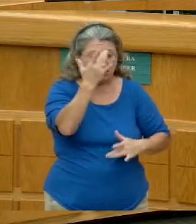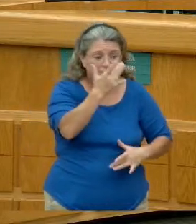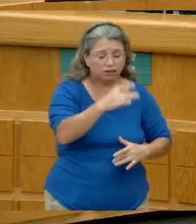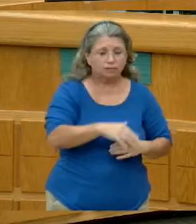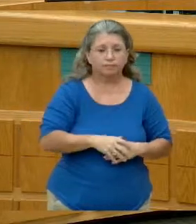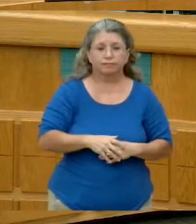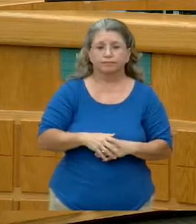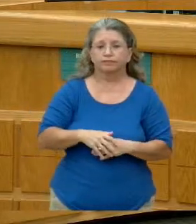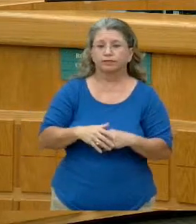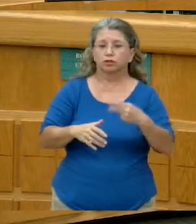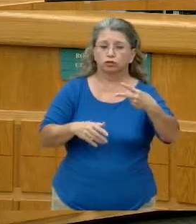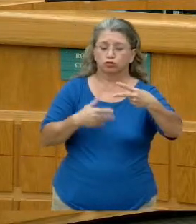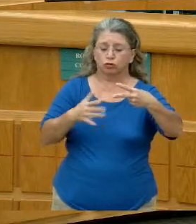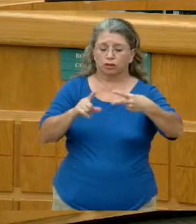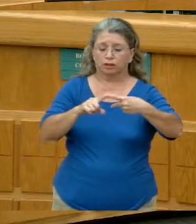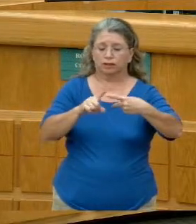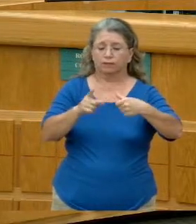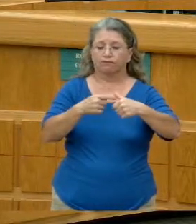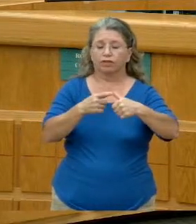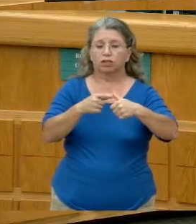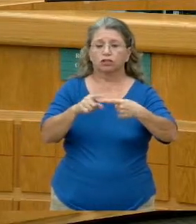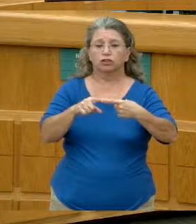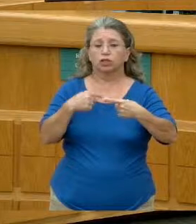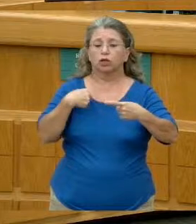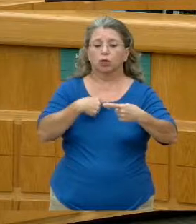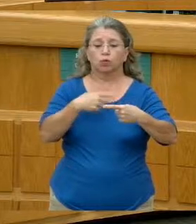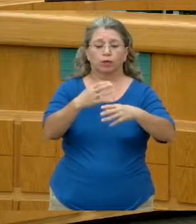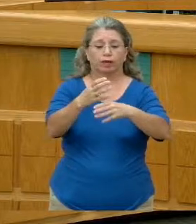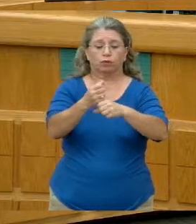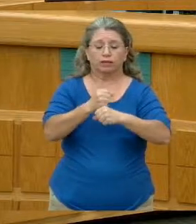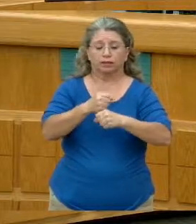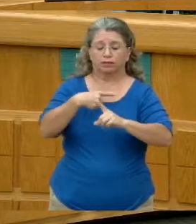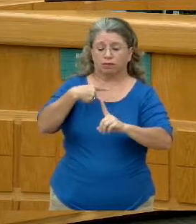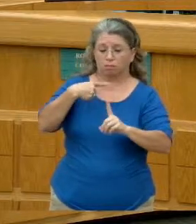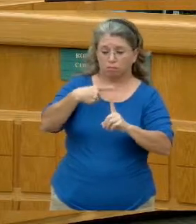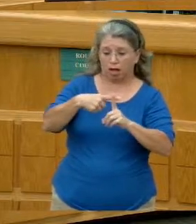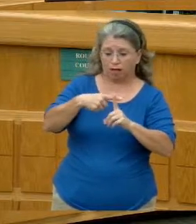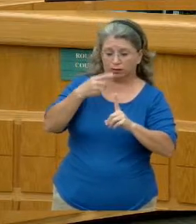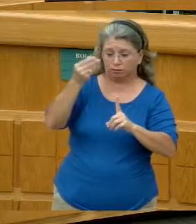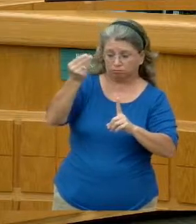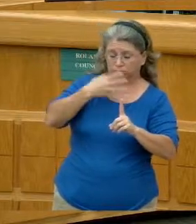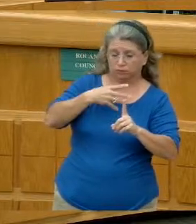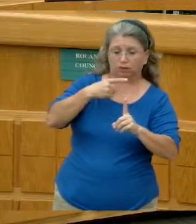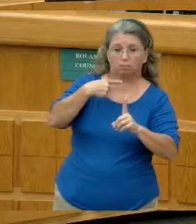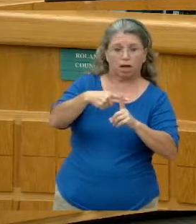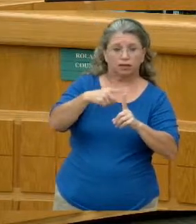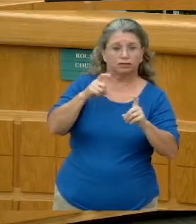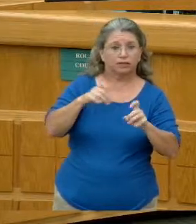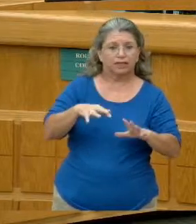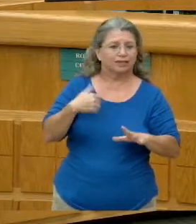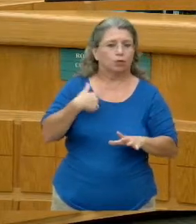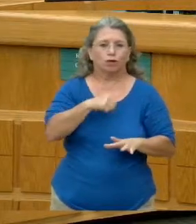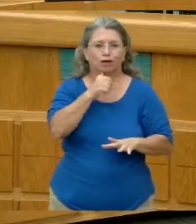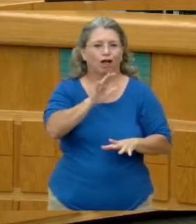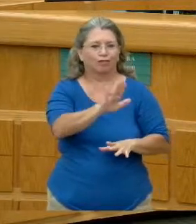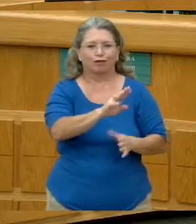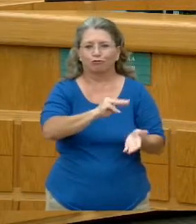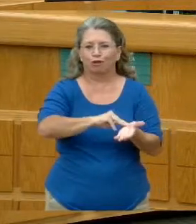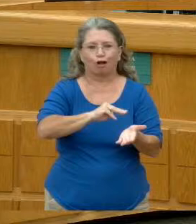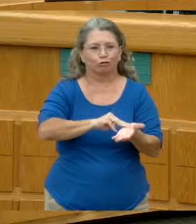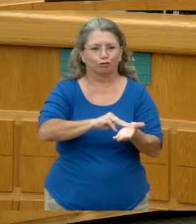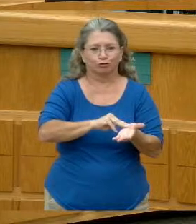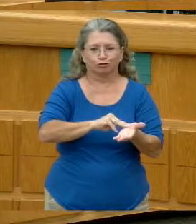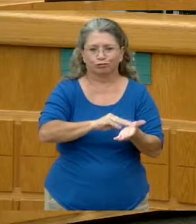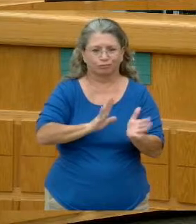public health officials receive the positive COVID-19 laboratory test. We are not these babies' doctors. Our job is to call